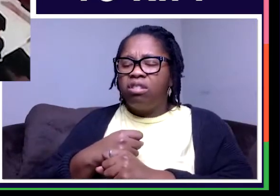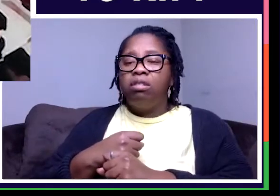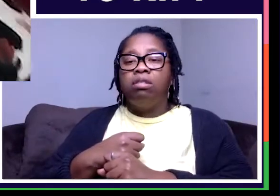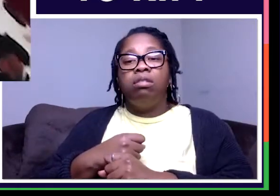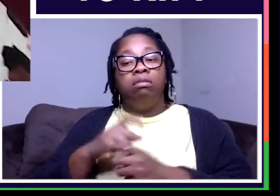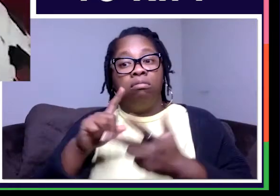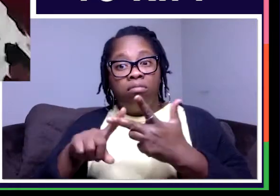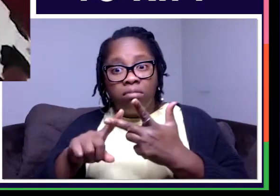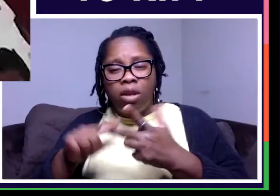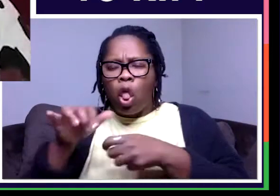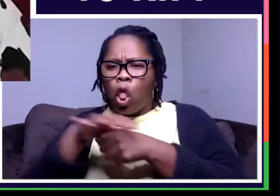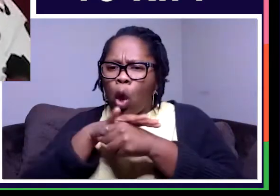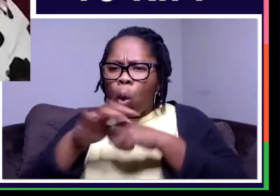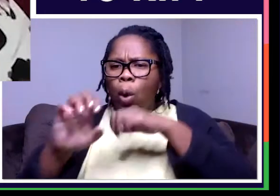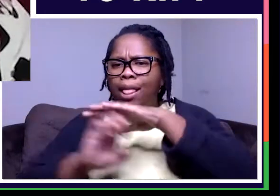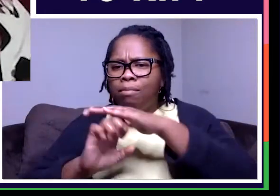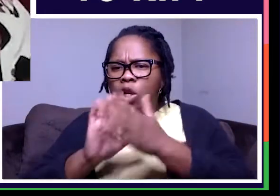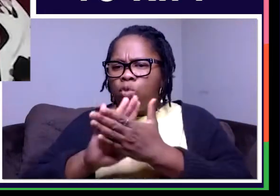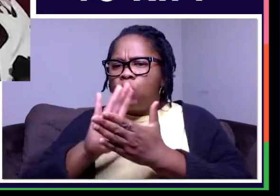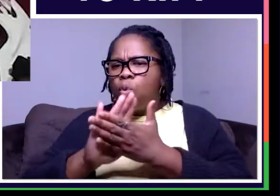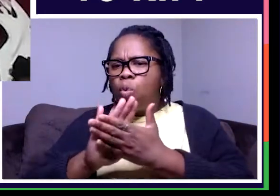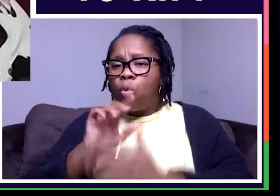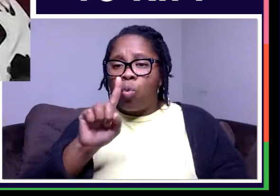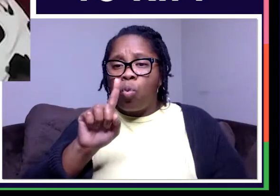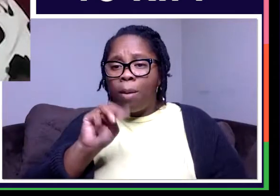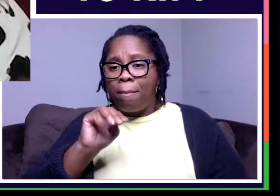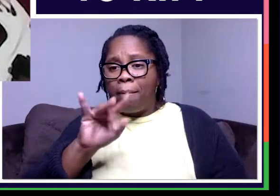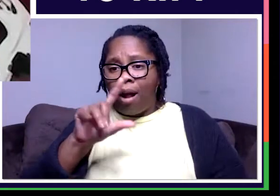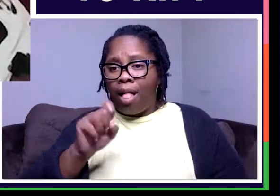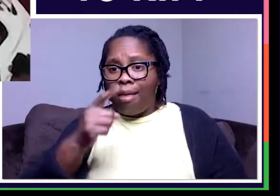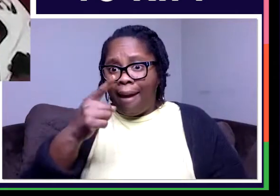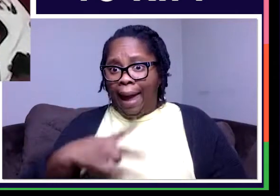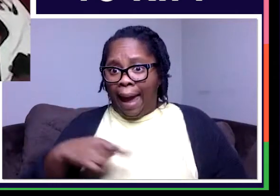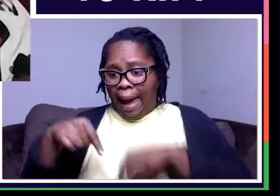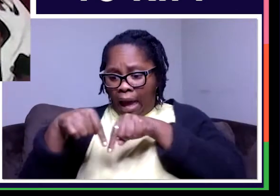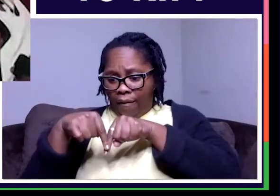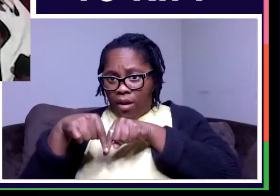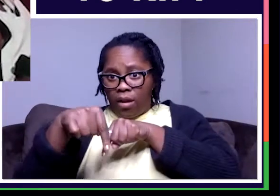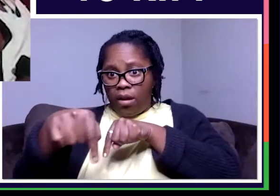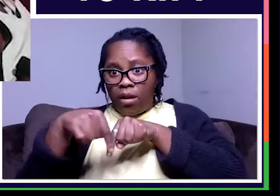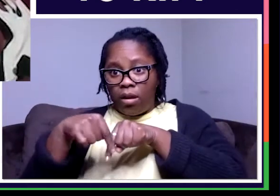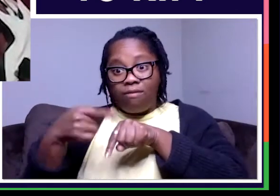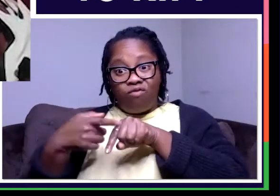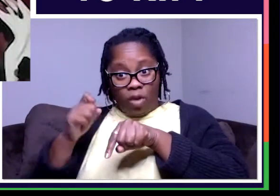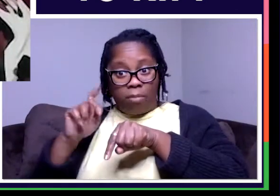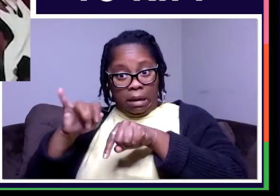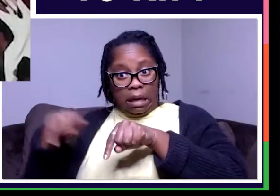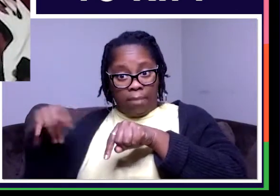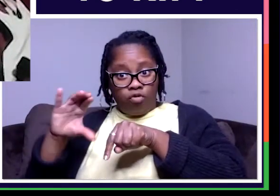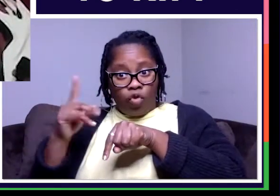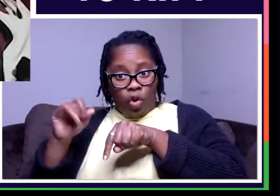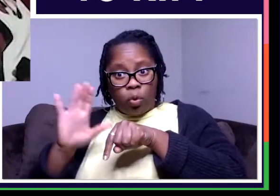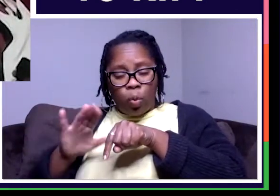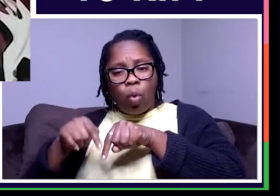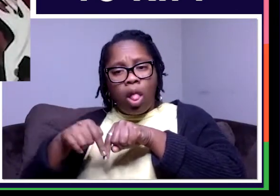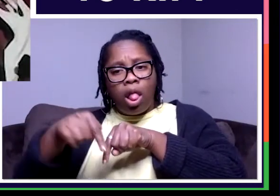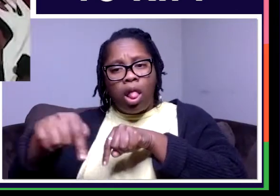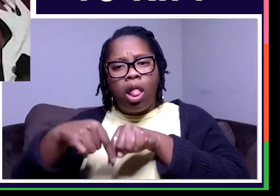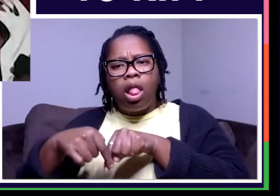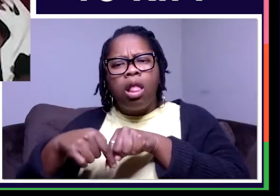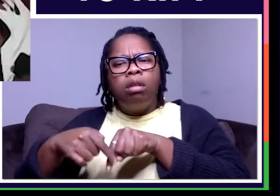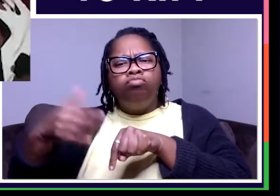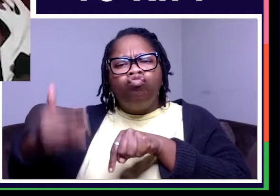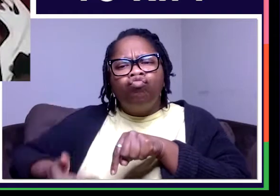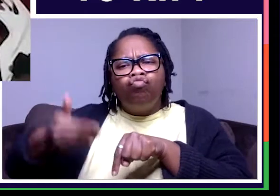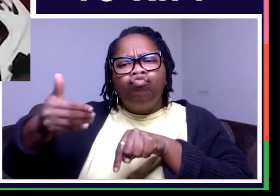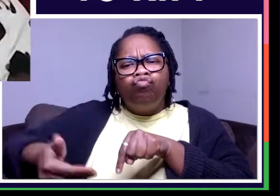for years. A local elementary school, just a mile and a half from the proposed charter school, has